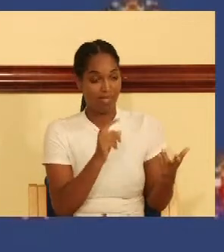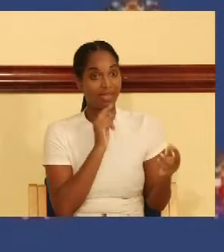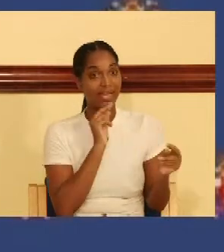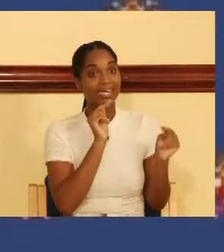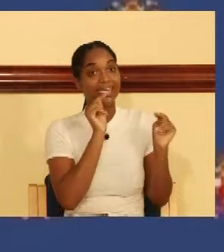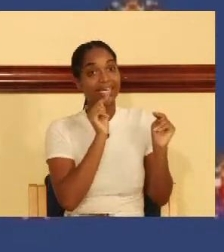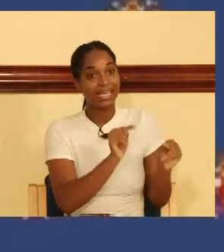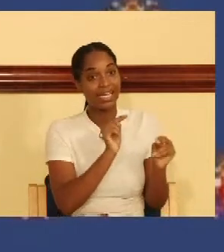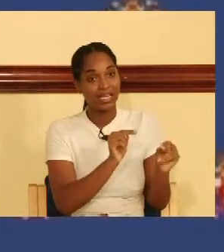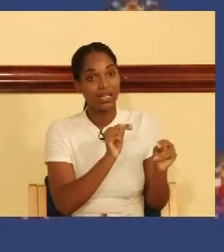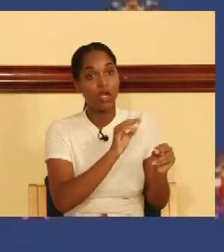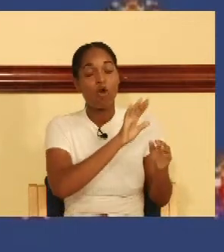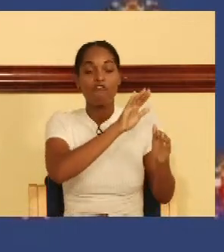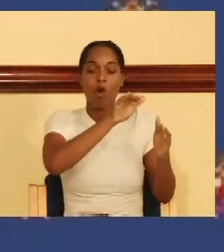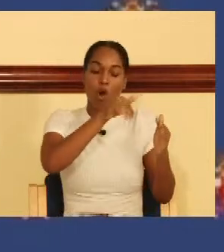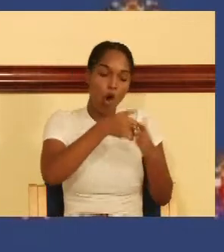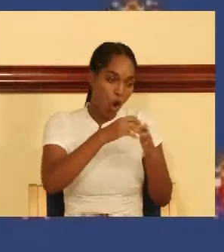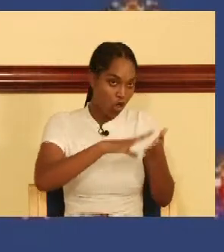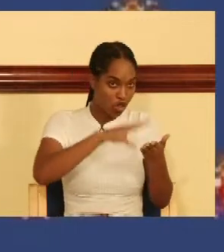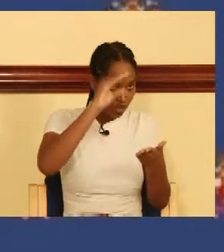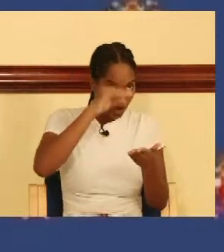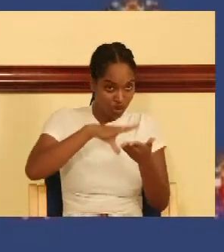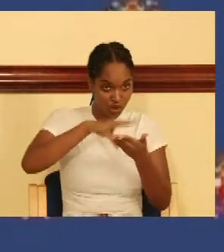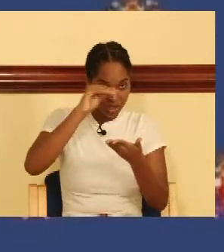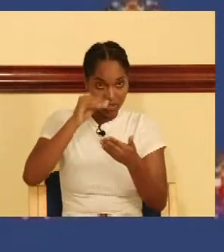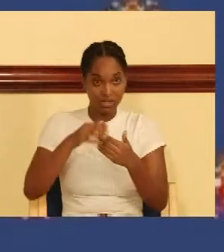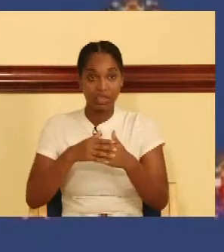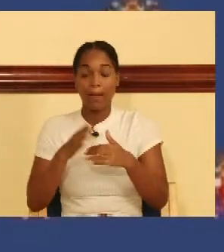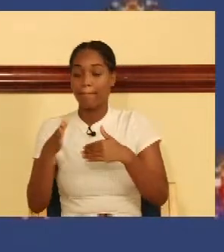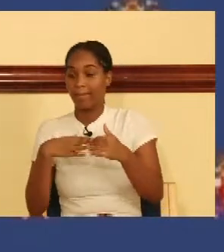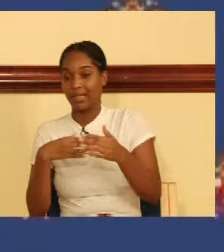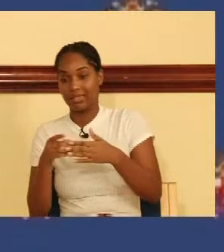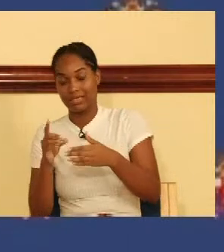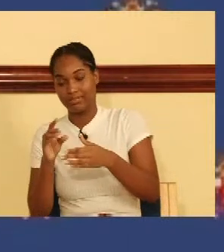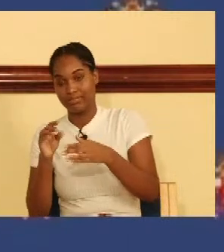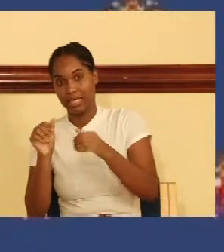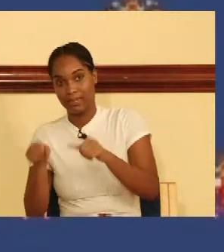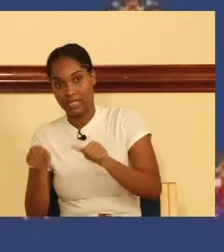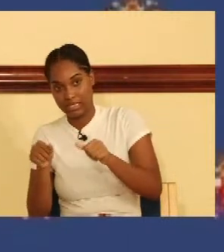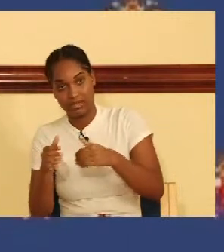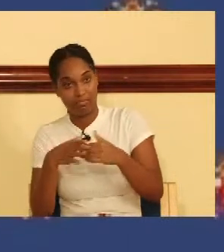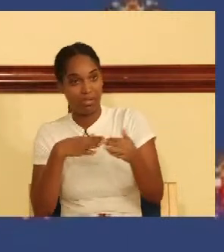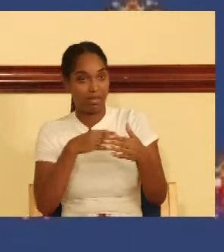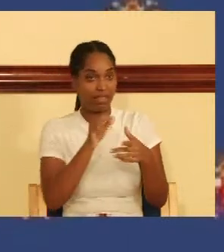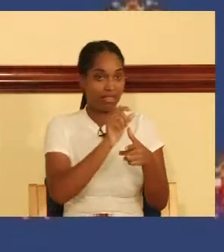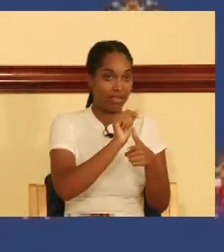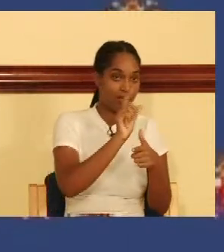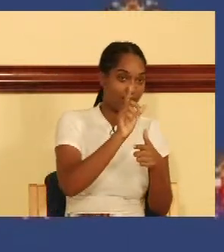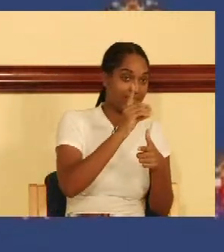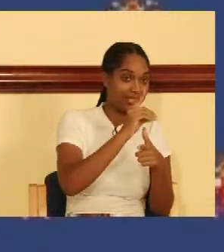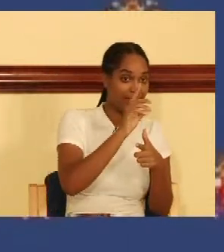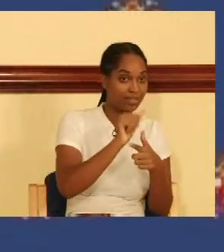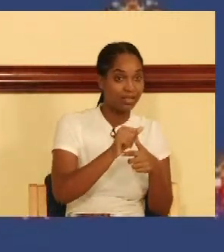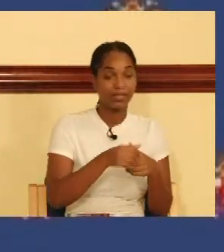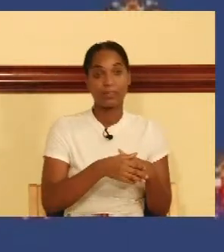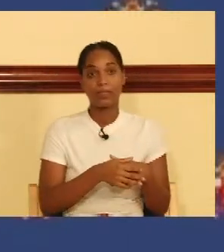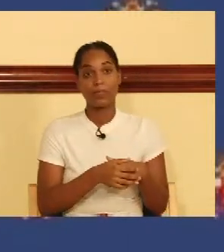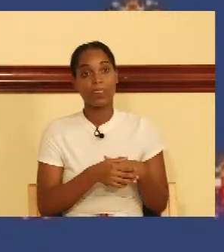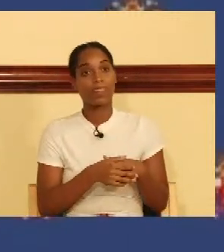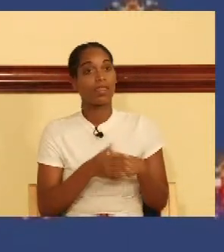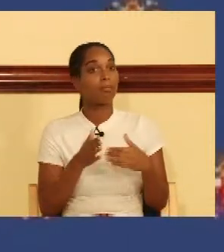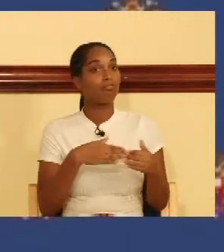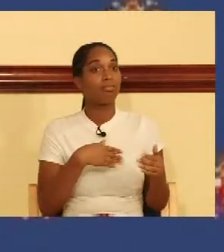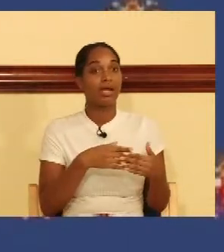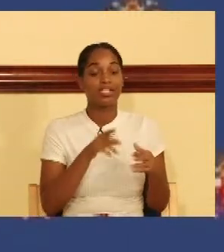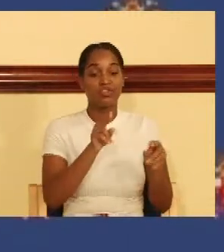cater to all learners, regardless of ability, regardless of their ability, regardless of